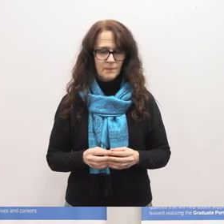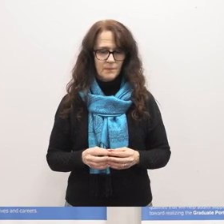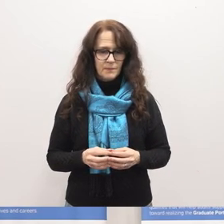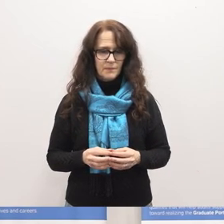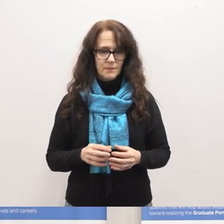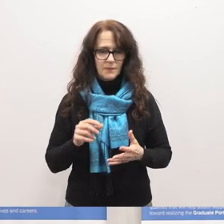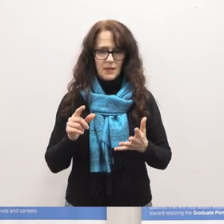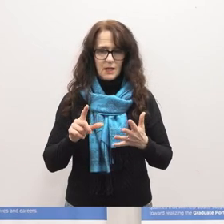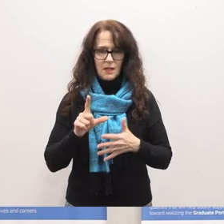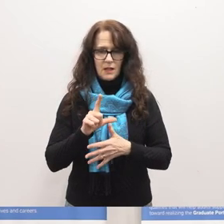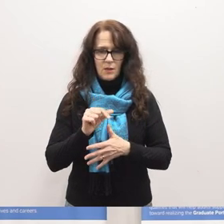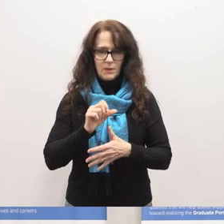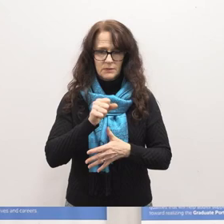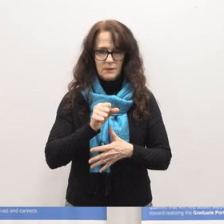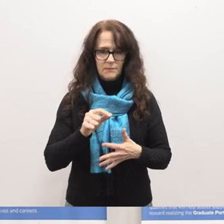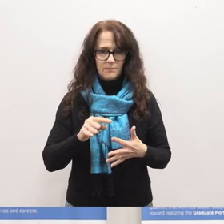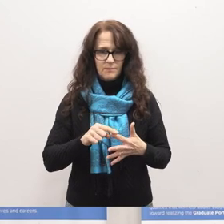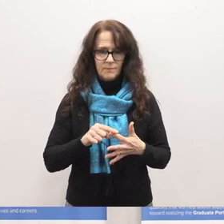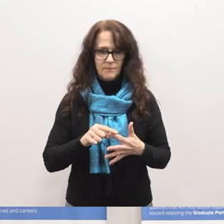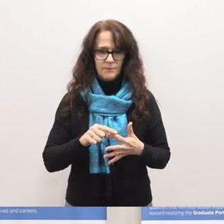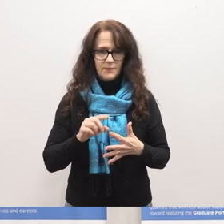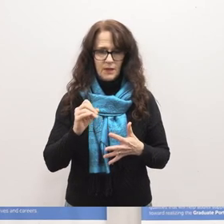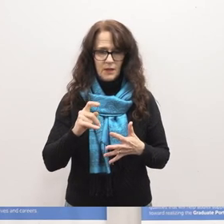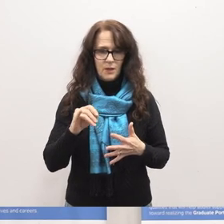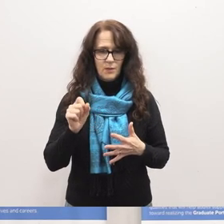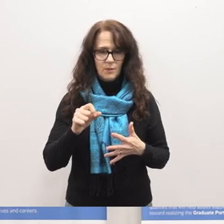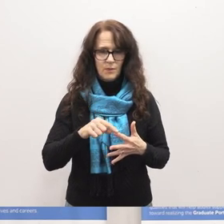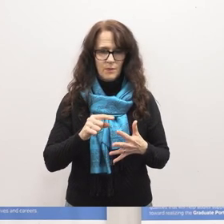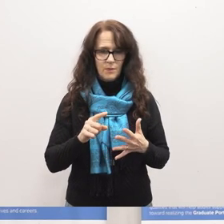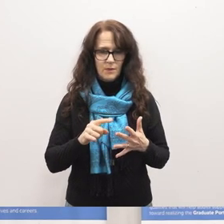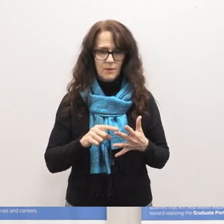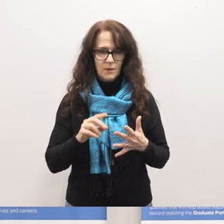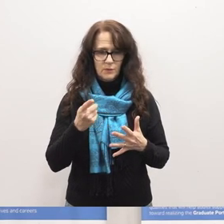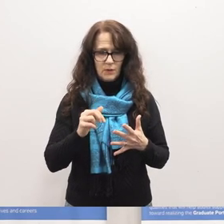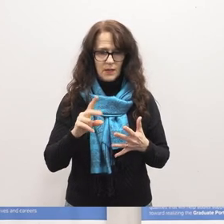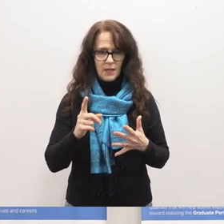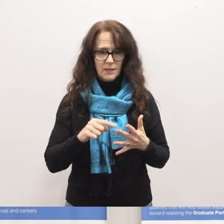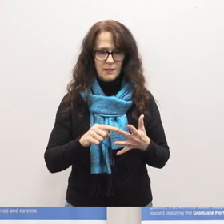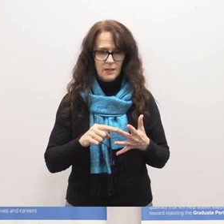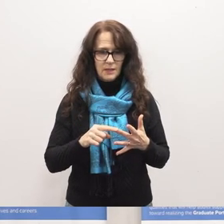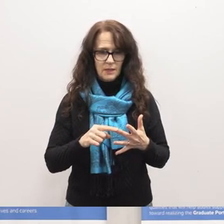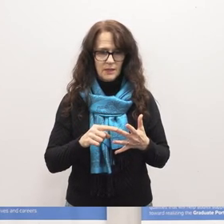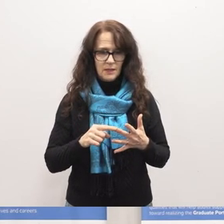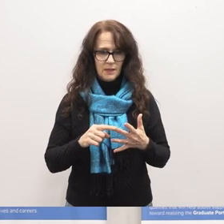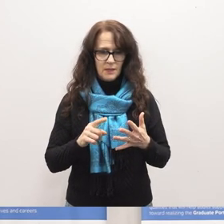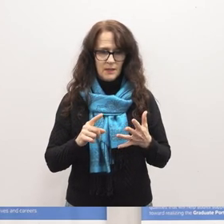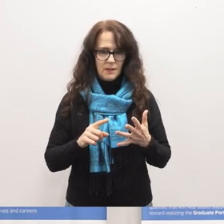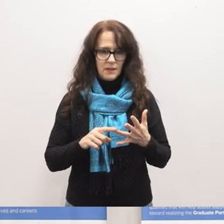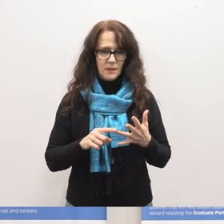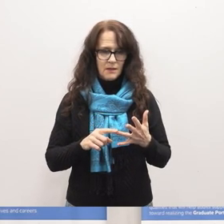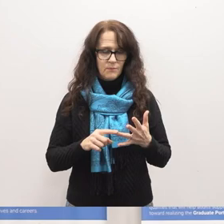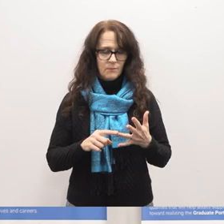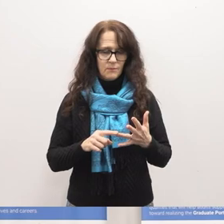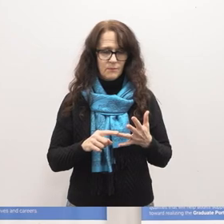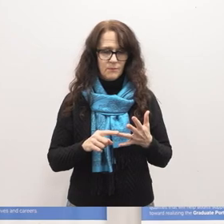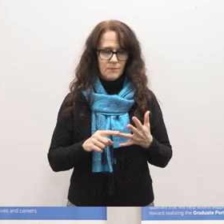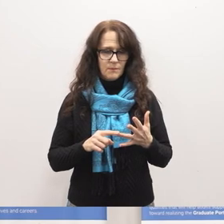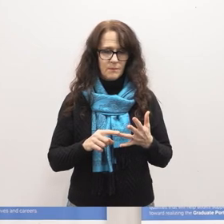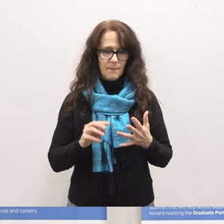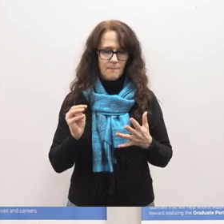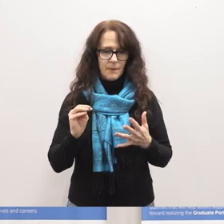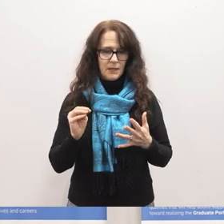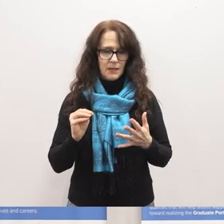Member Lopez? Aye. Member Otto? Aye. President Craighead? Aye. Member